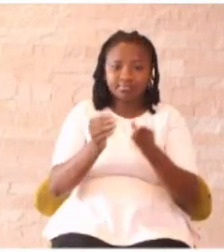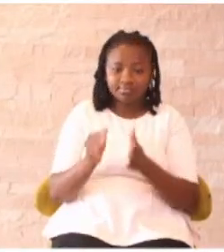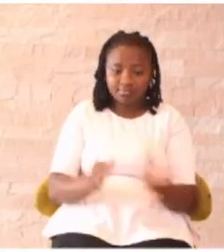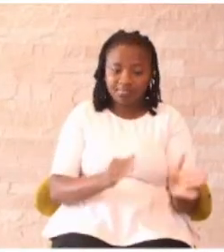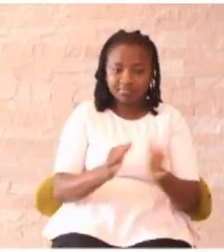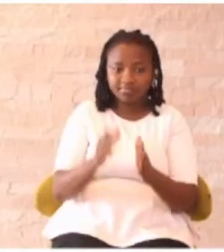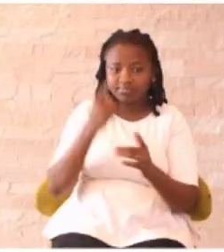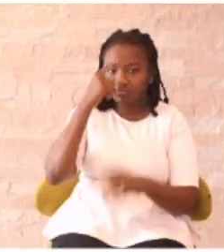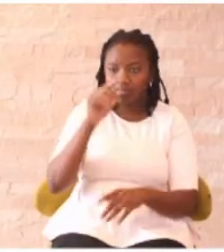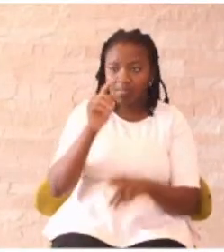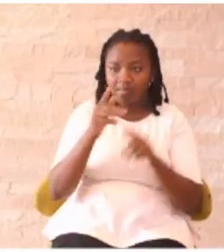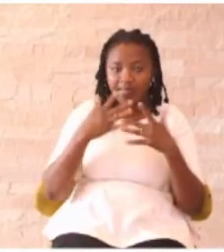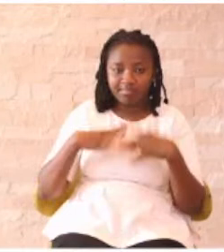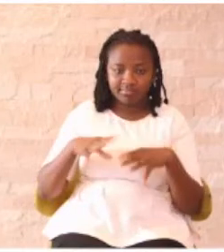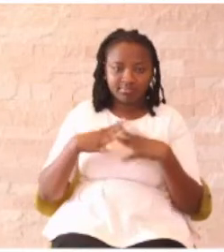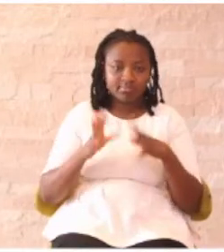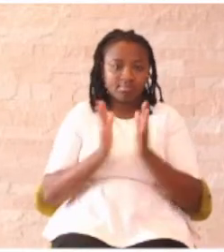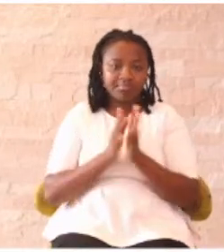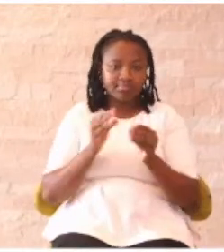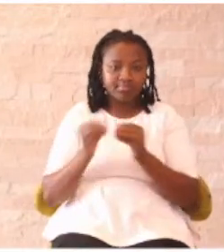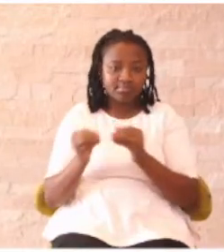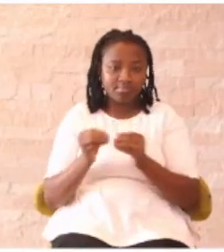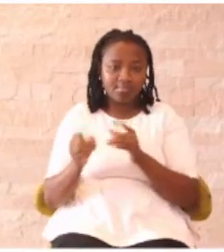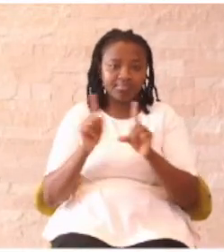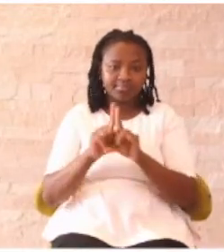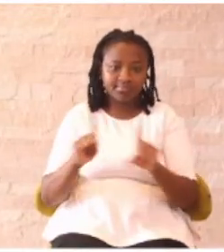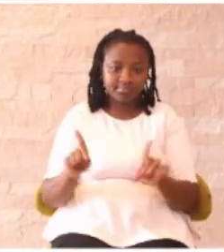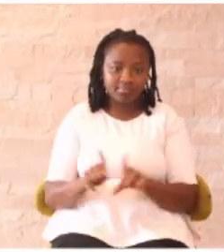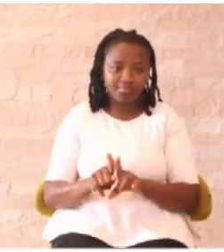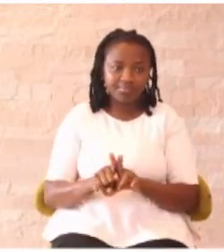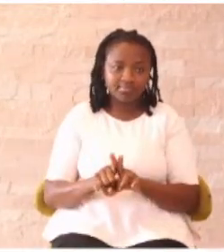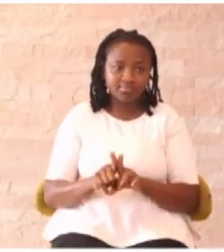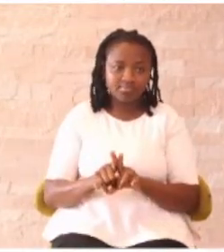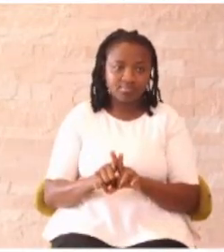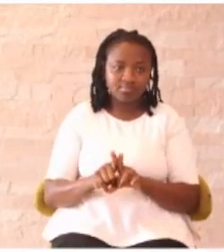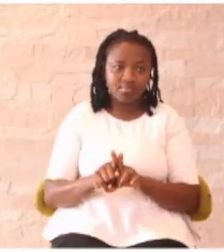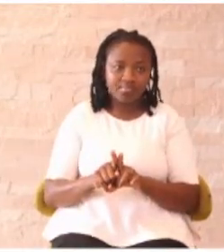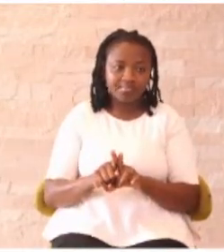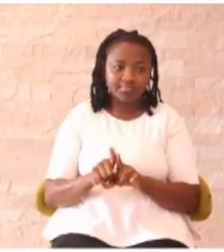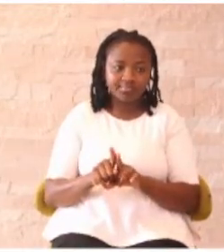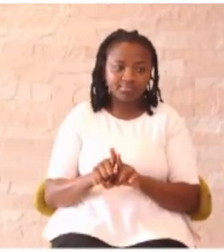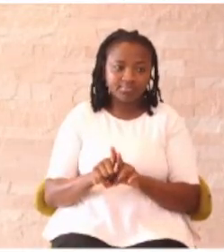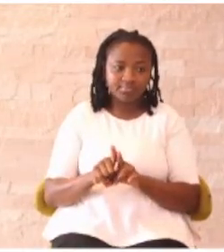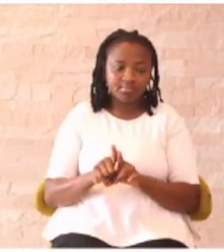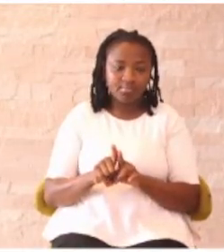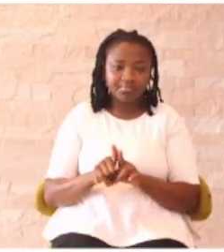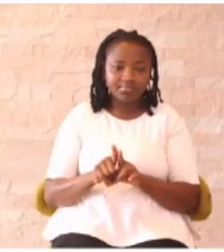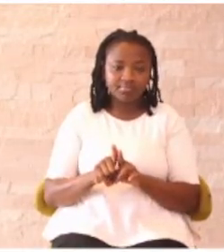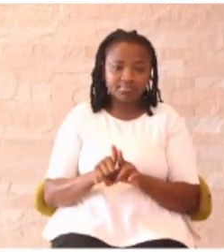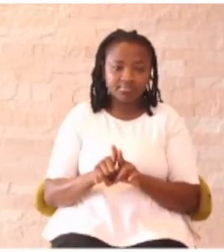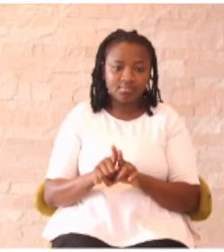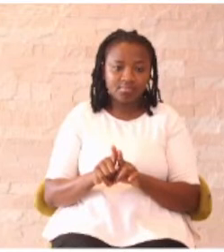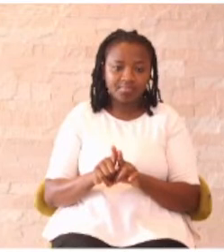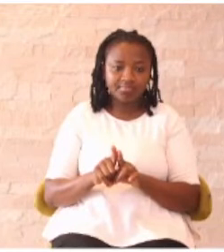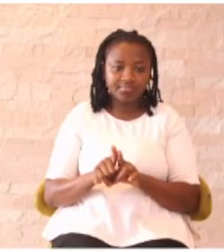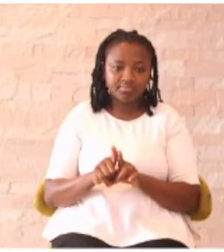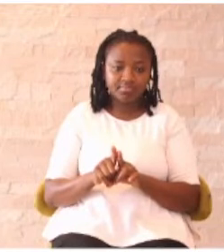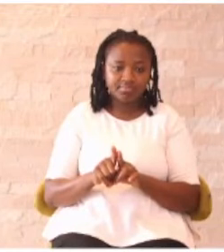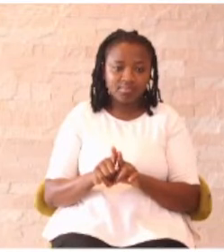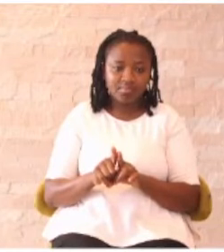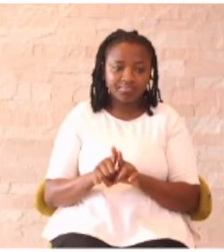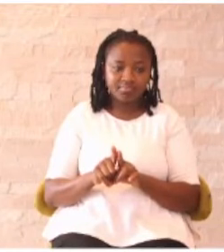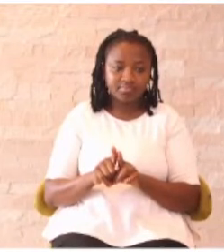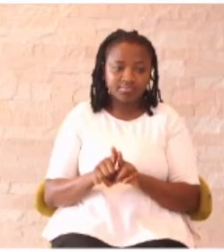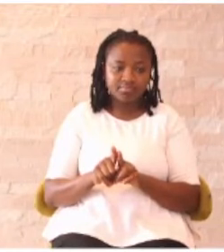people with disability, and the same is posted at courts. Free legal support